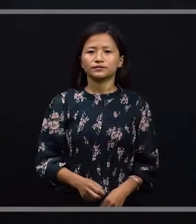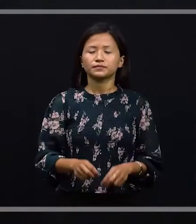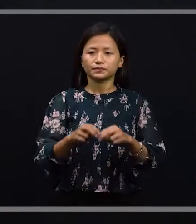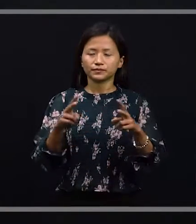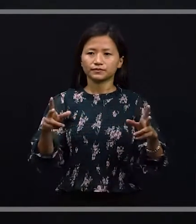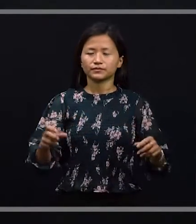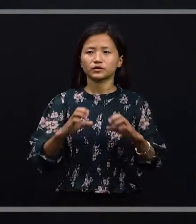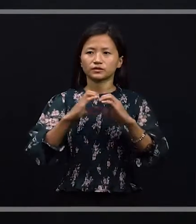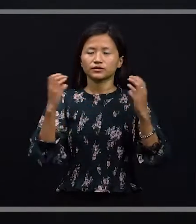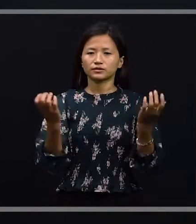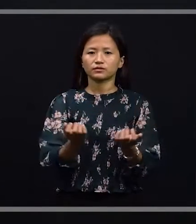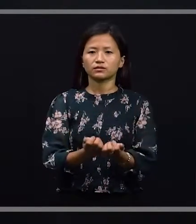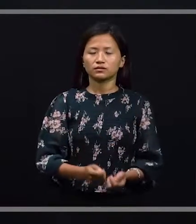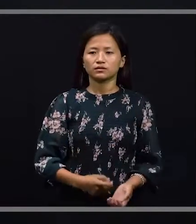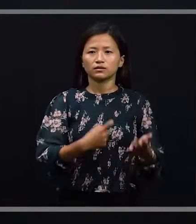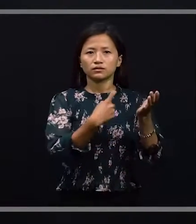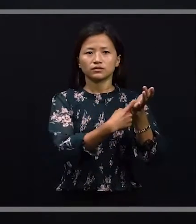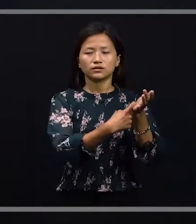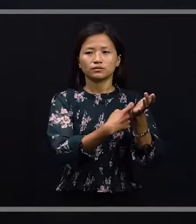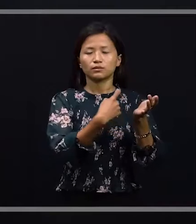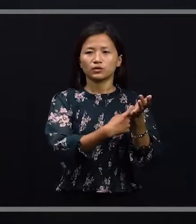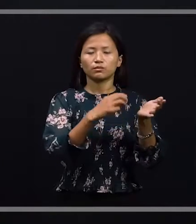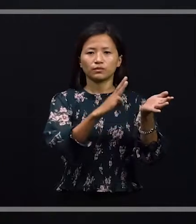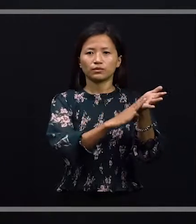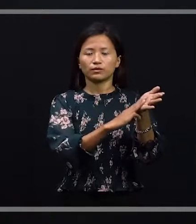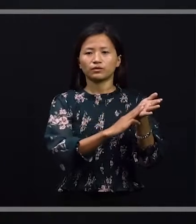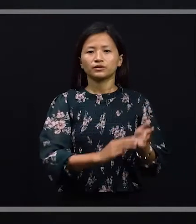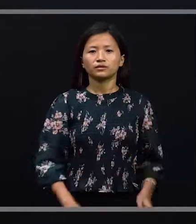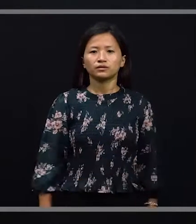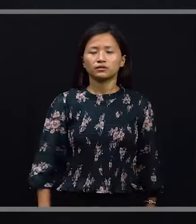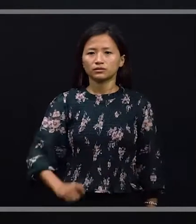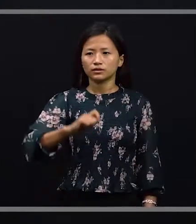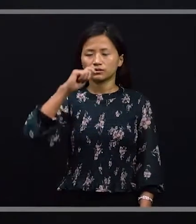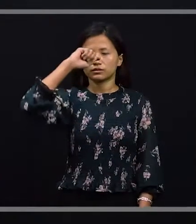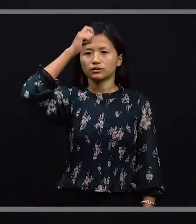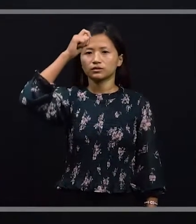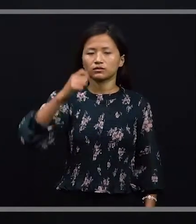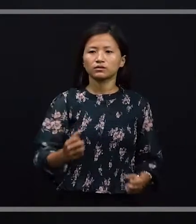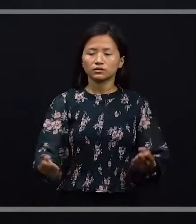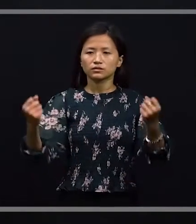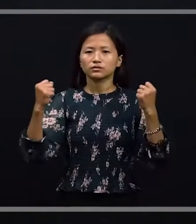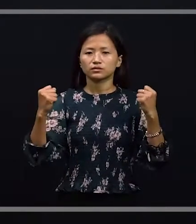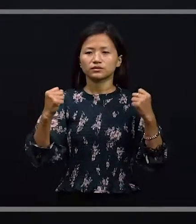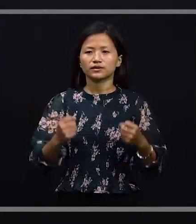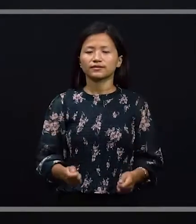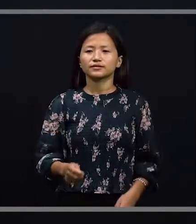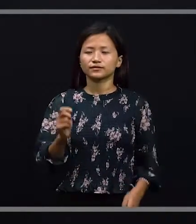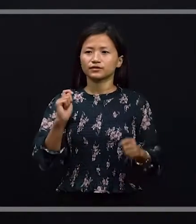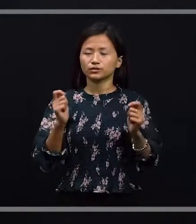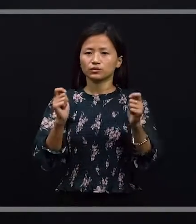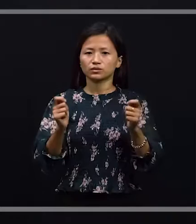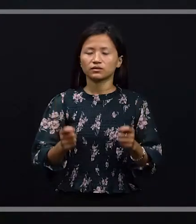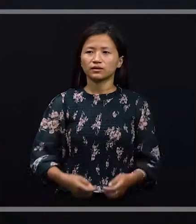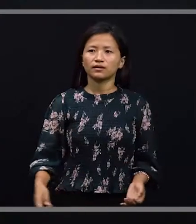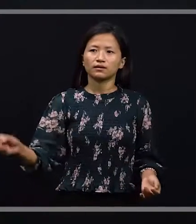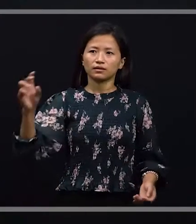me begin with Raja Ram Mohan Roy. All right, now Raja Ram Mohan Roy, he was a very strong activist, he was a